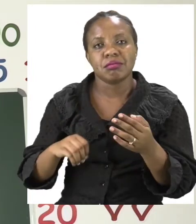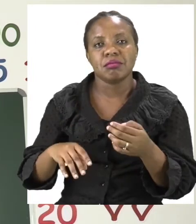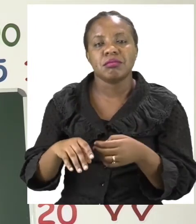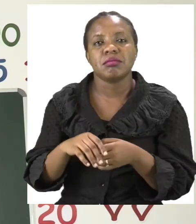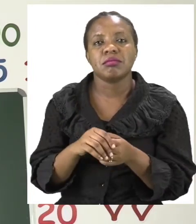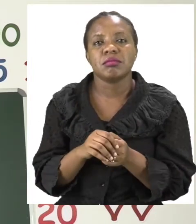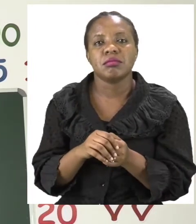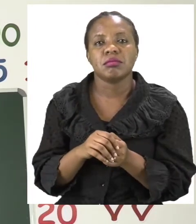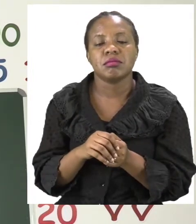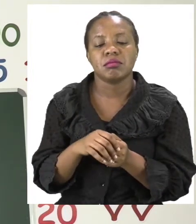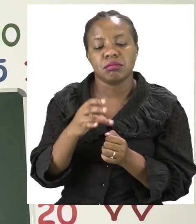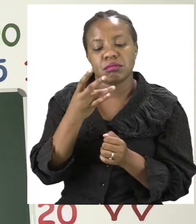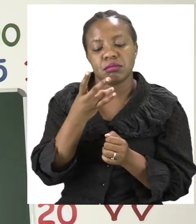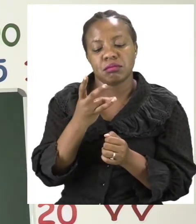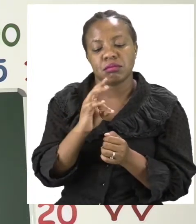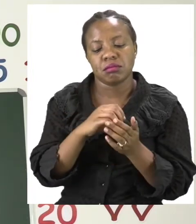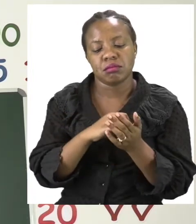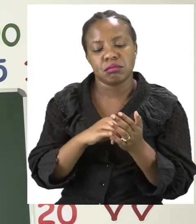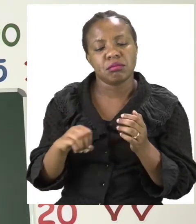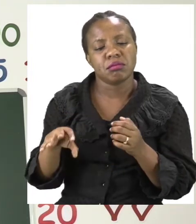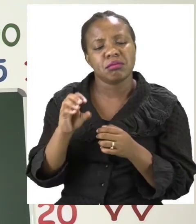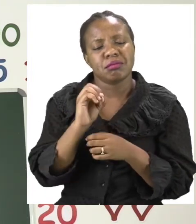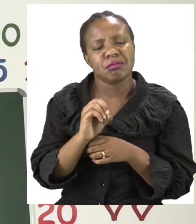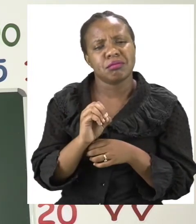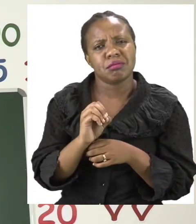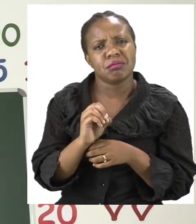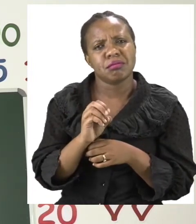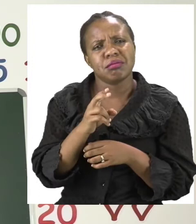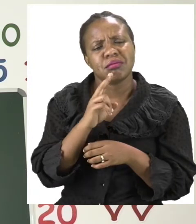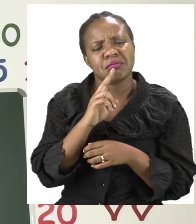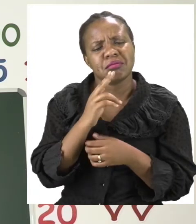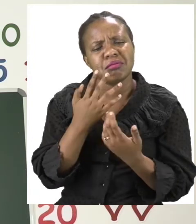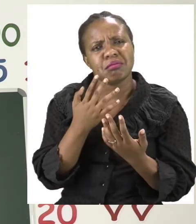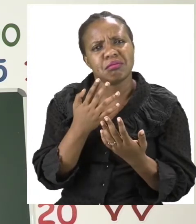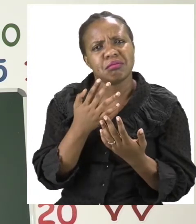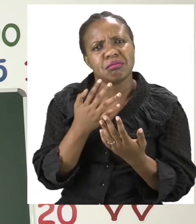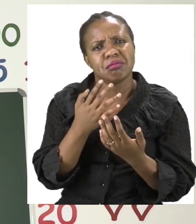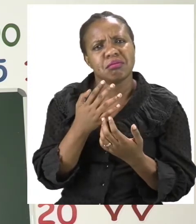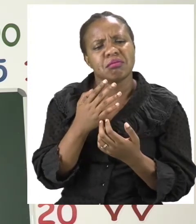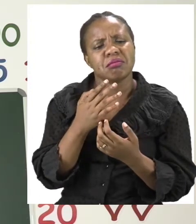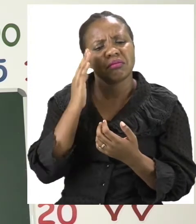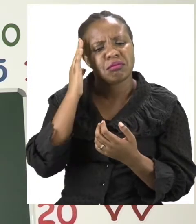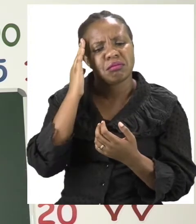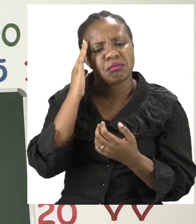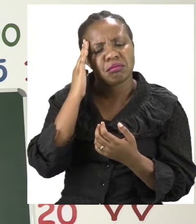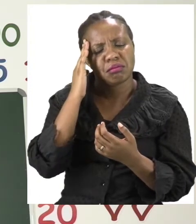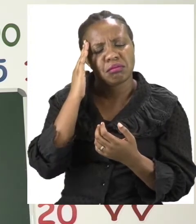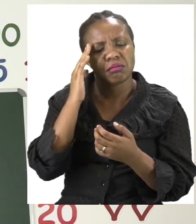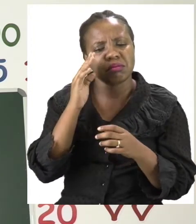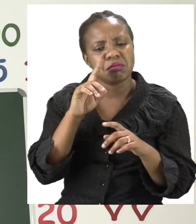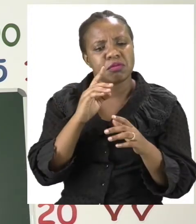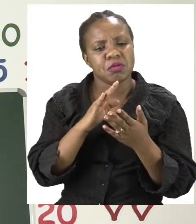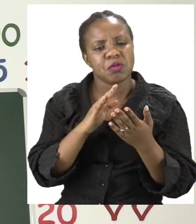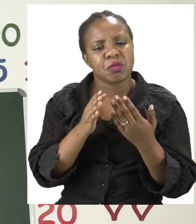take away 0. And as you know, anything that is taken away by 0